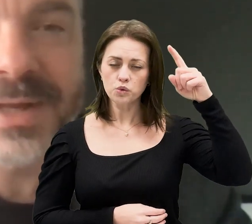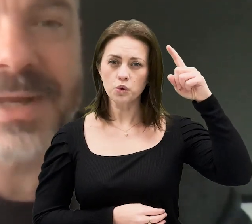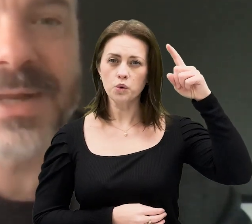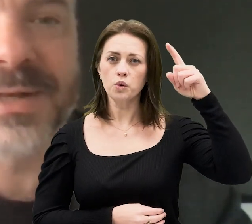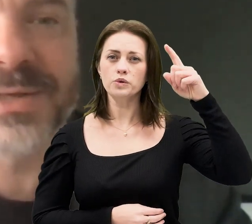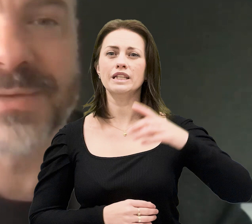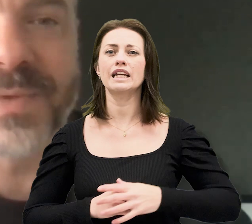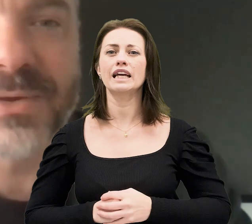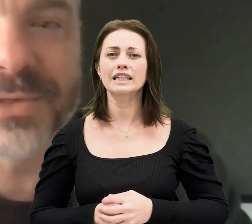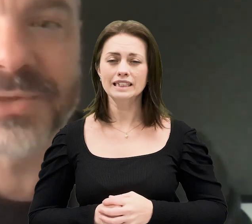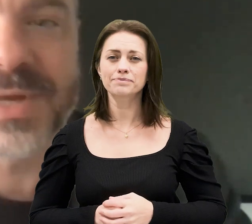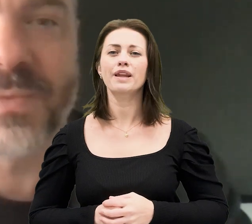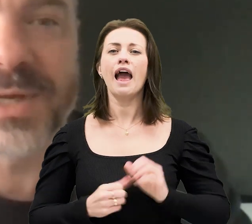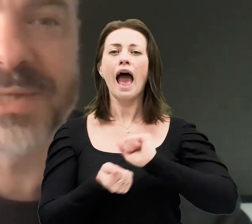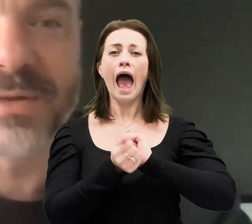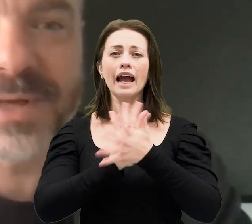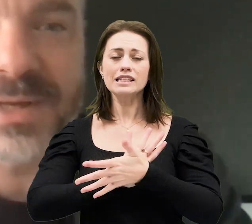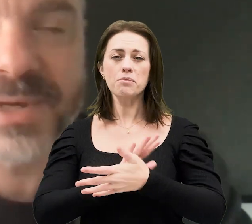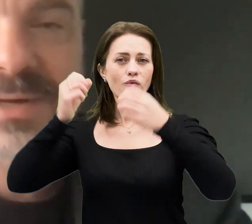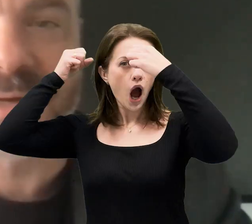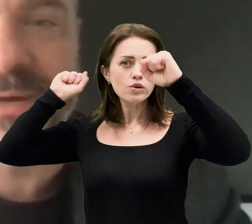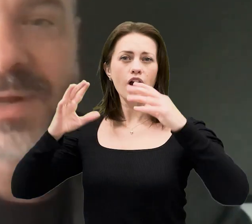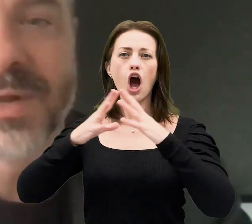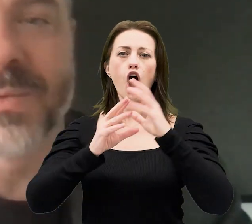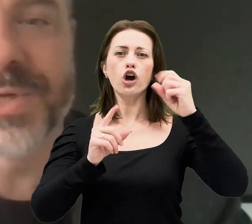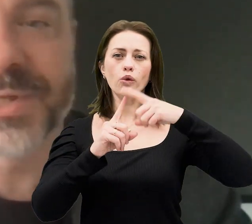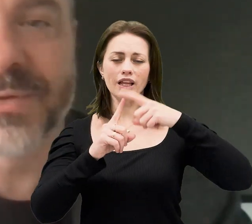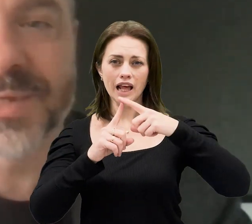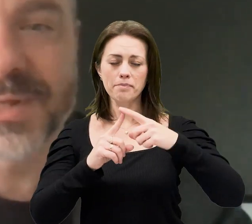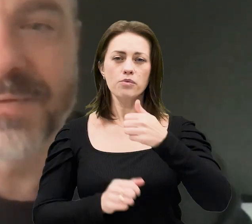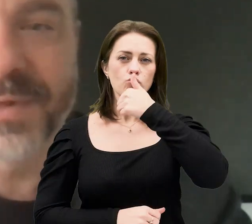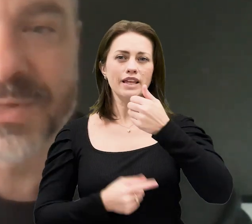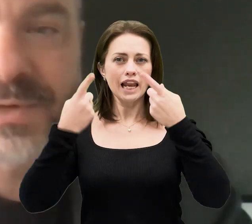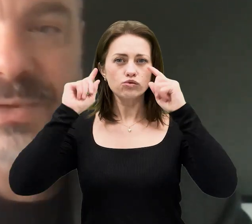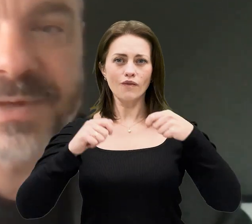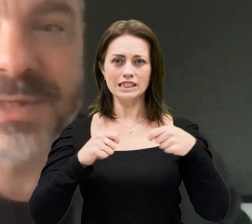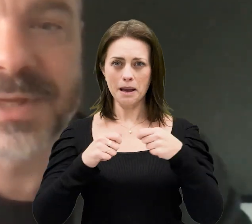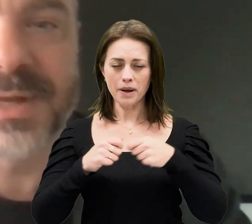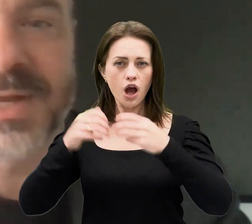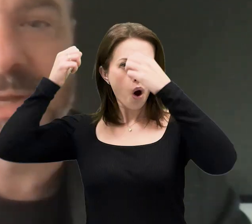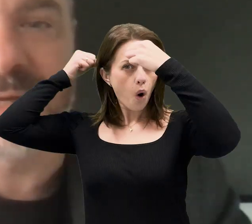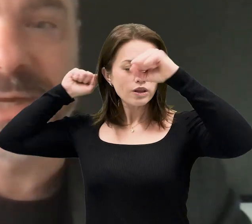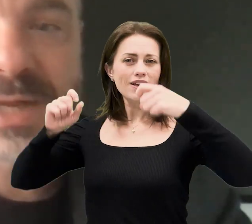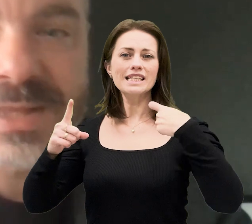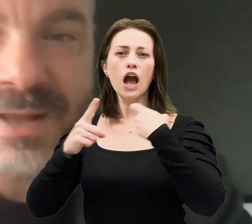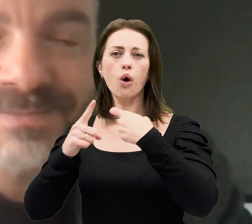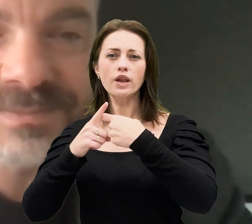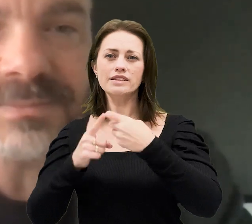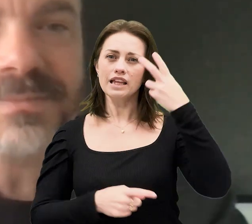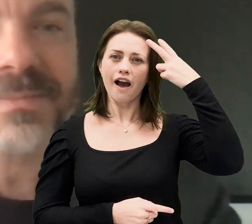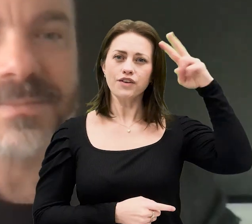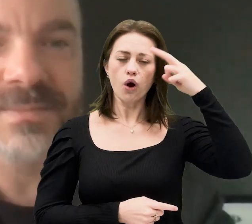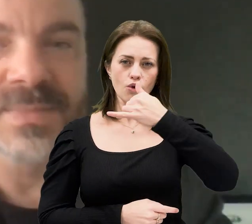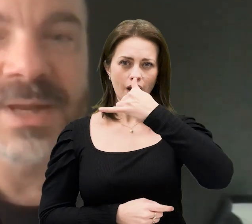Rotterdam. And we also have one Slovak partner, which is the Konstantin the Philosopher University in Nitra.